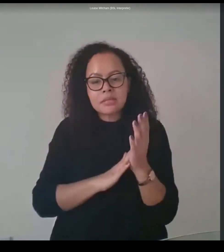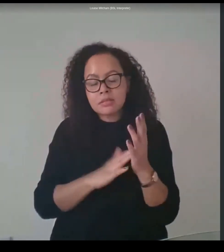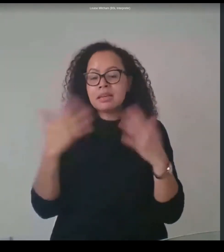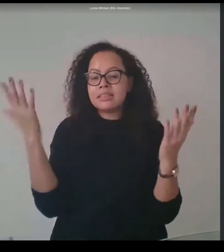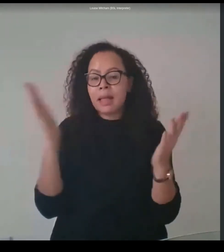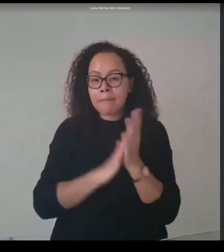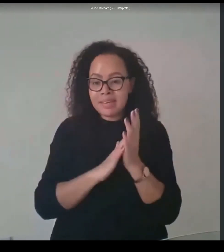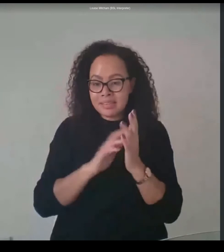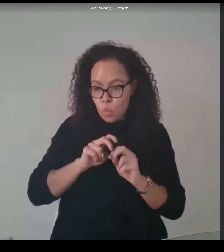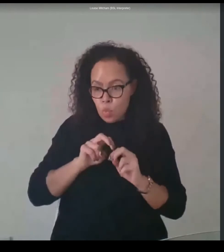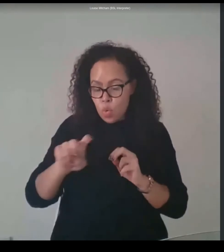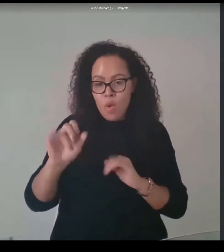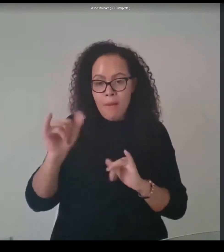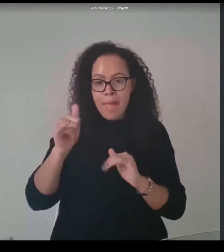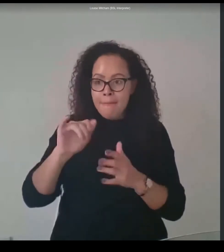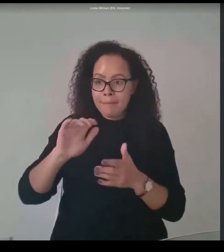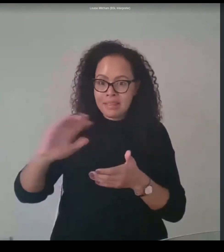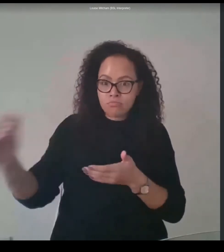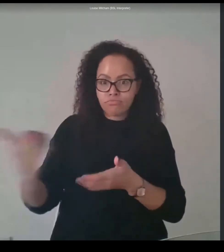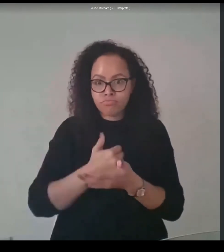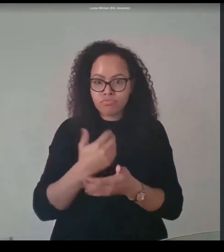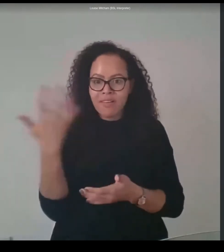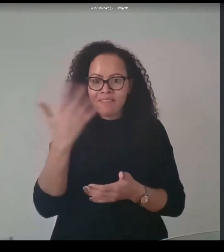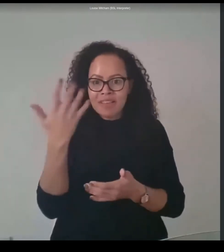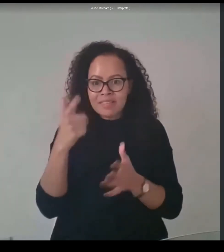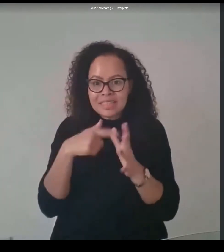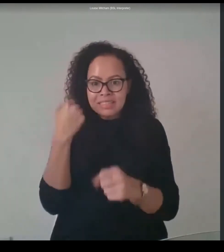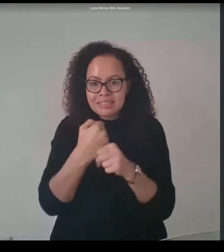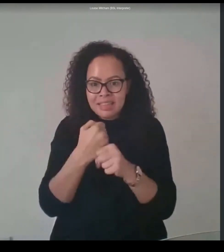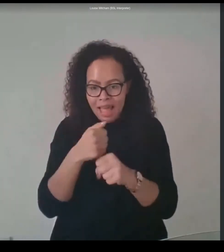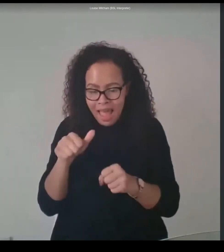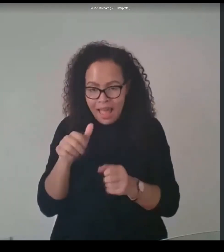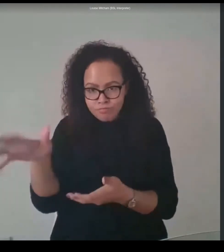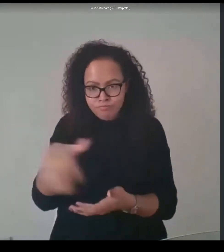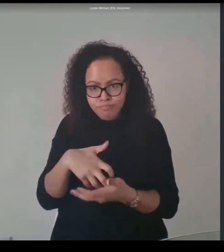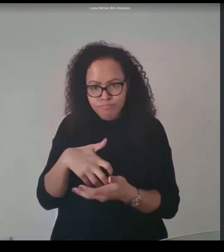collect 15 tags on that route. But what tend to happen,